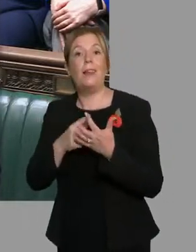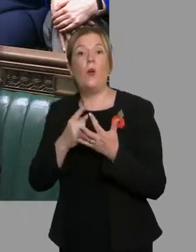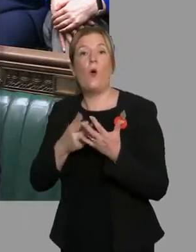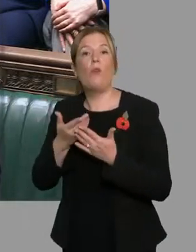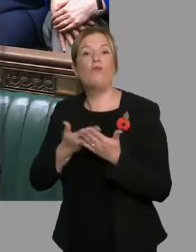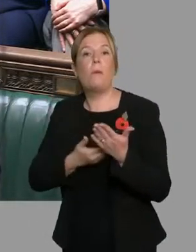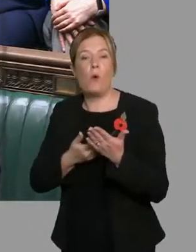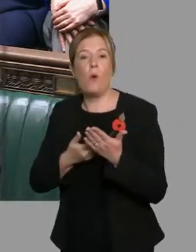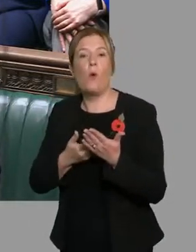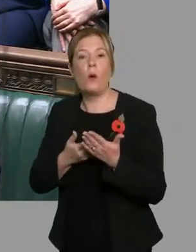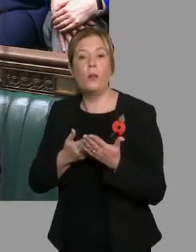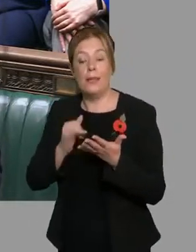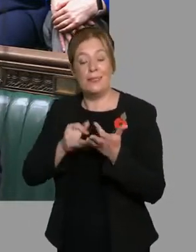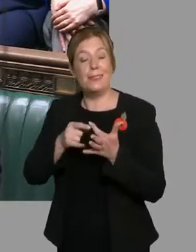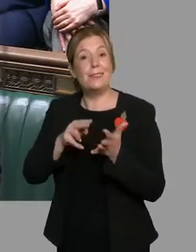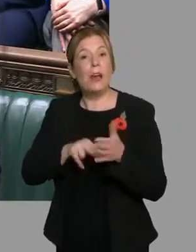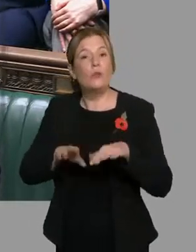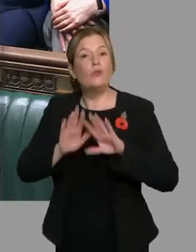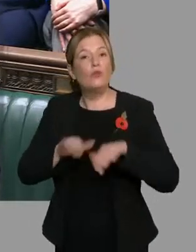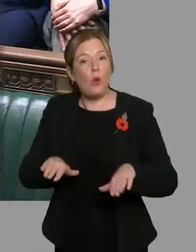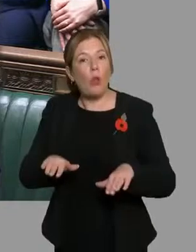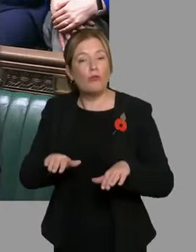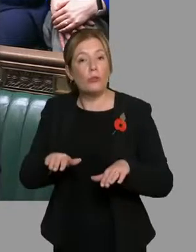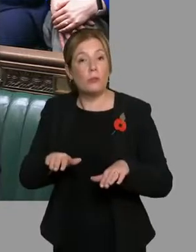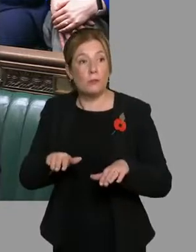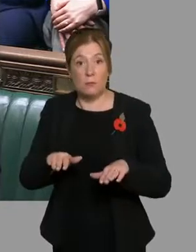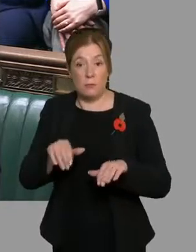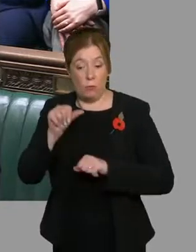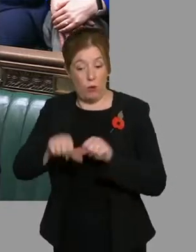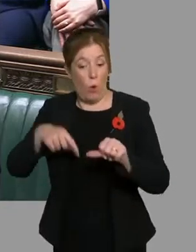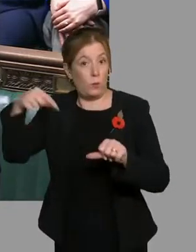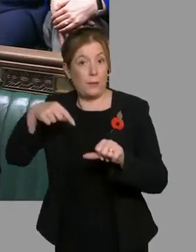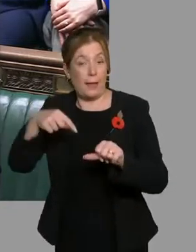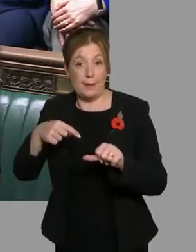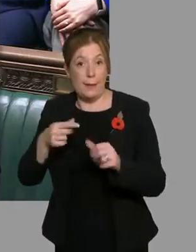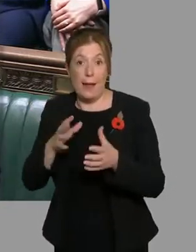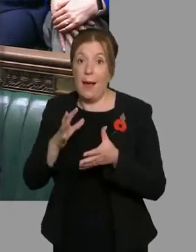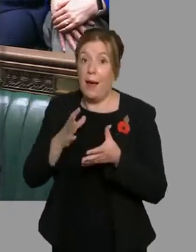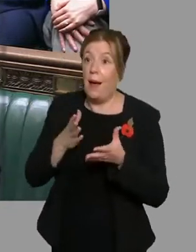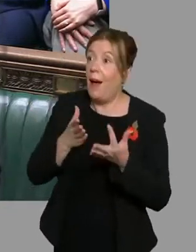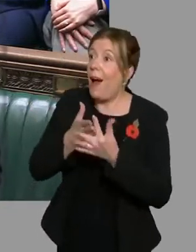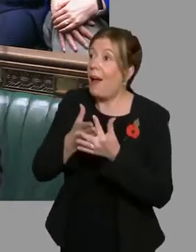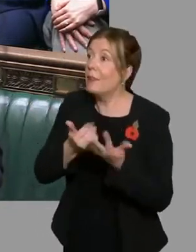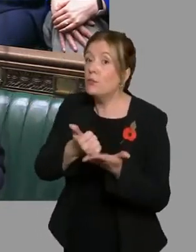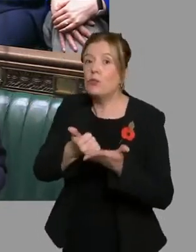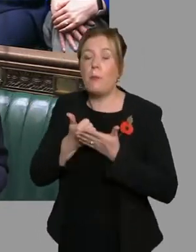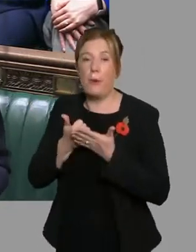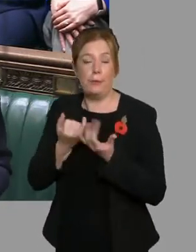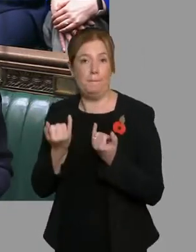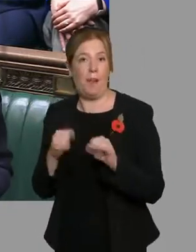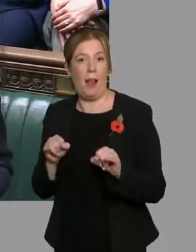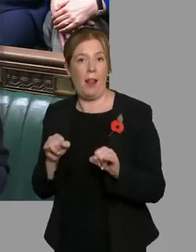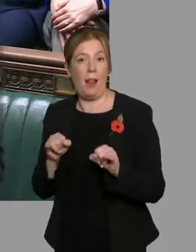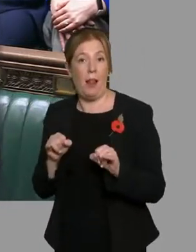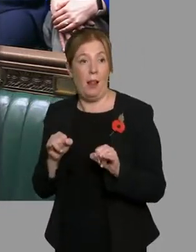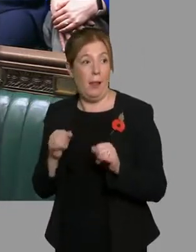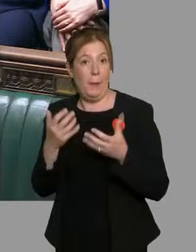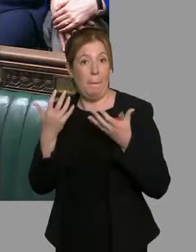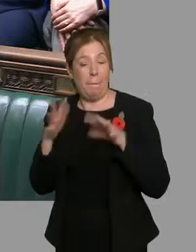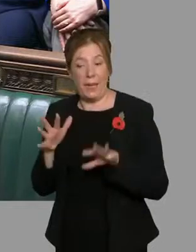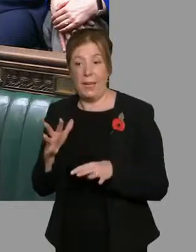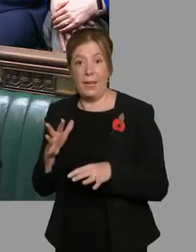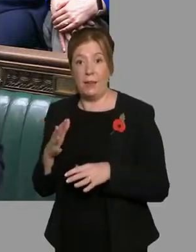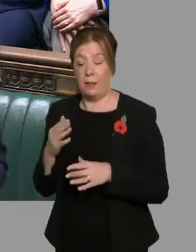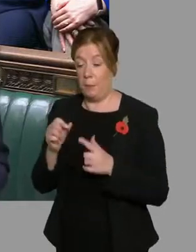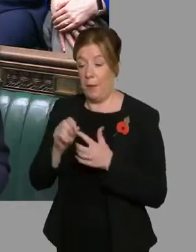the system, and this has come up, I think, now 5 times in the last 2 or 3 weeks at PMQs. It's clearly a serious